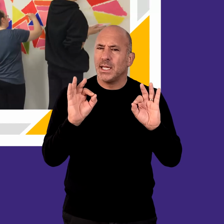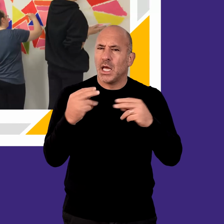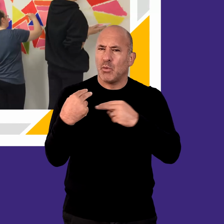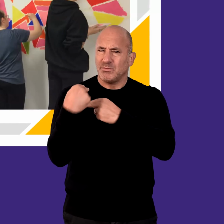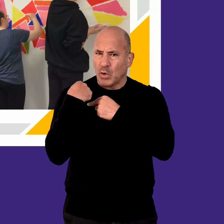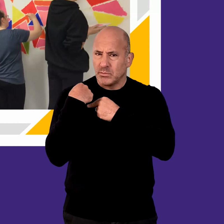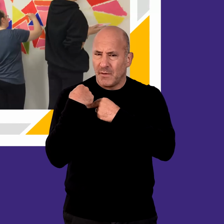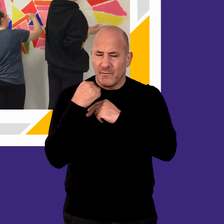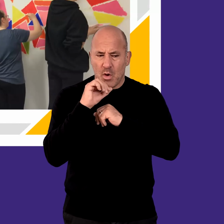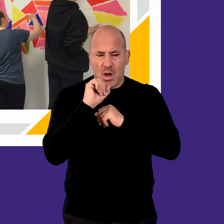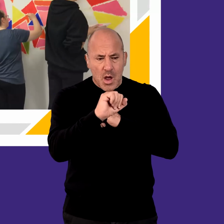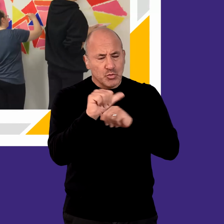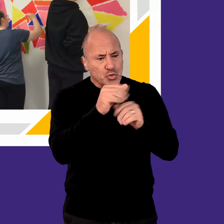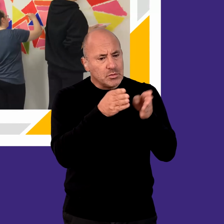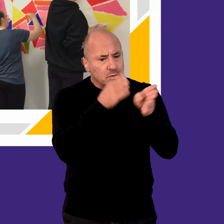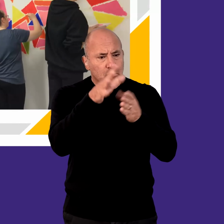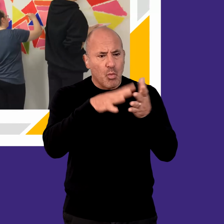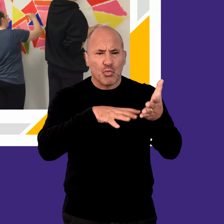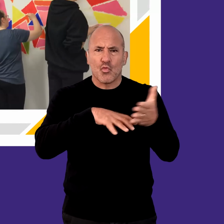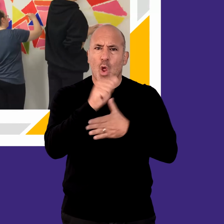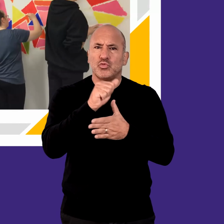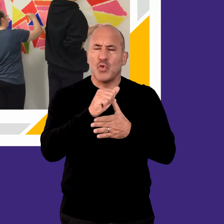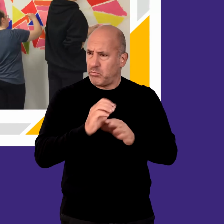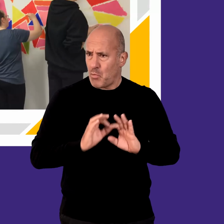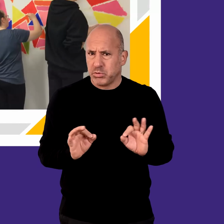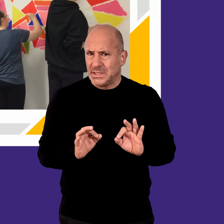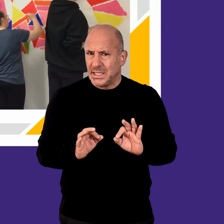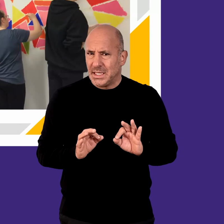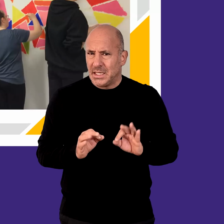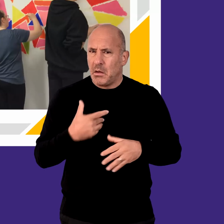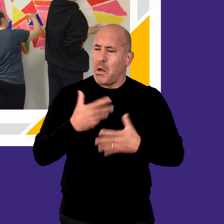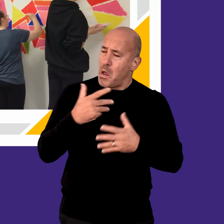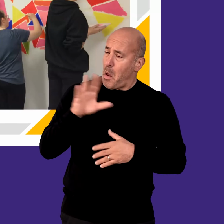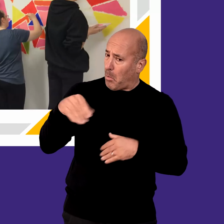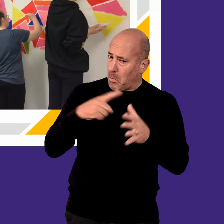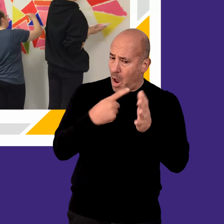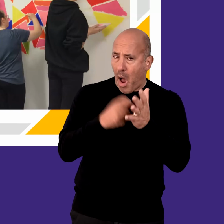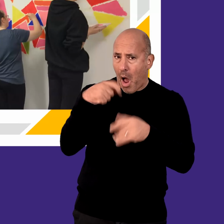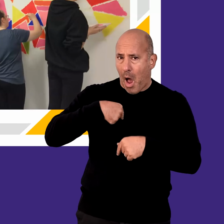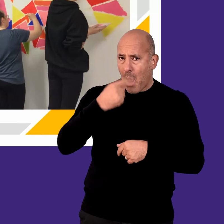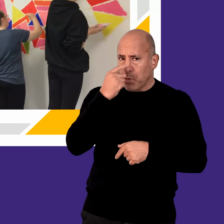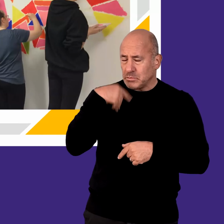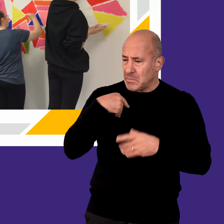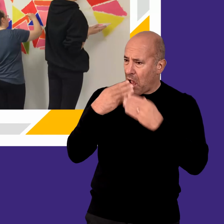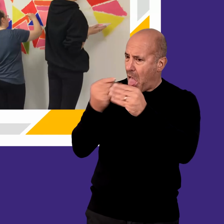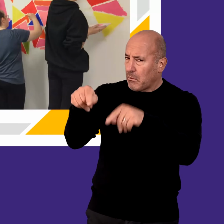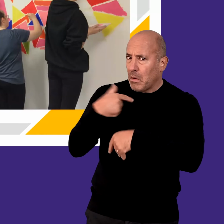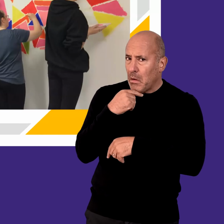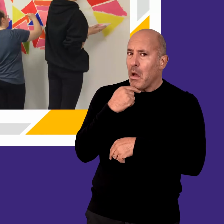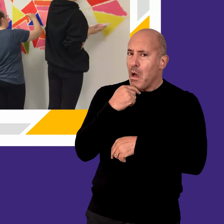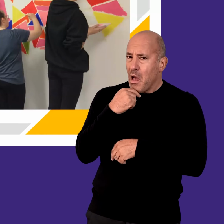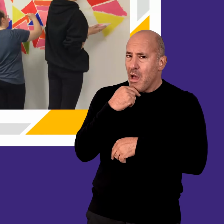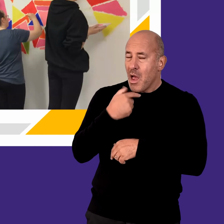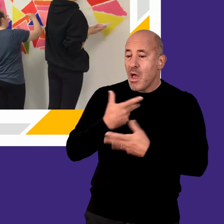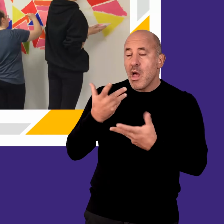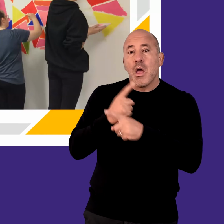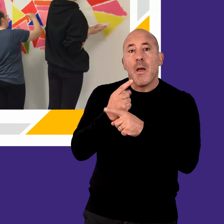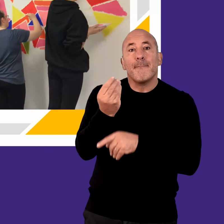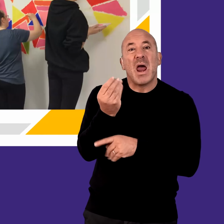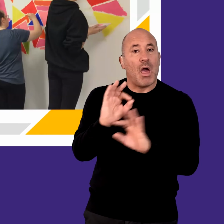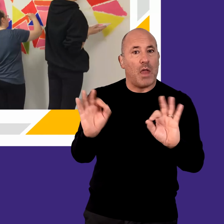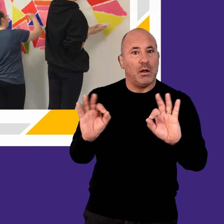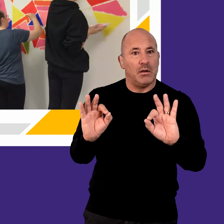but how no one was responsible for their entitlement to culture. We talked about how ARC could help with that, and we did not